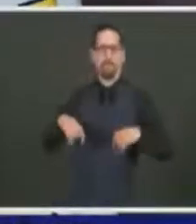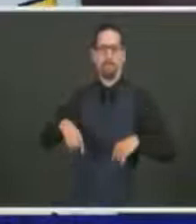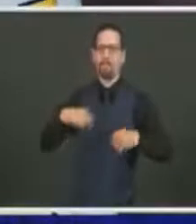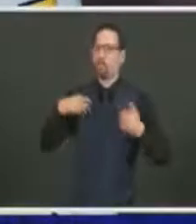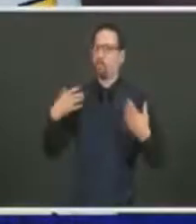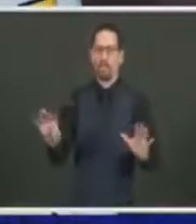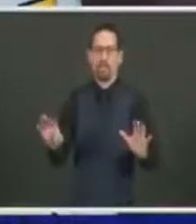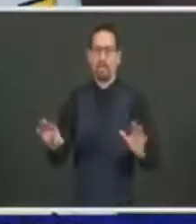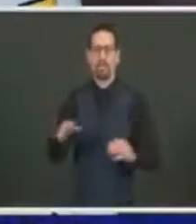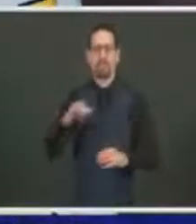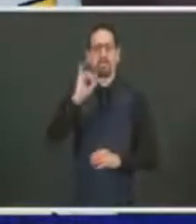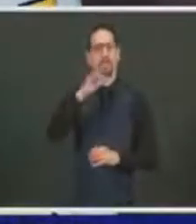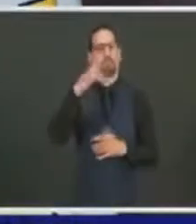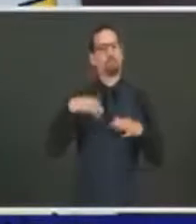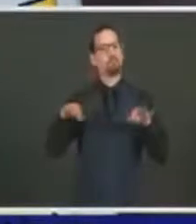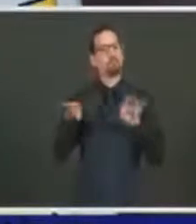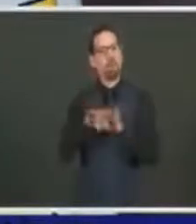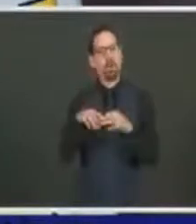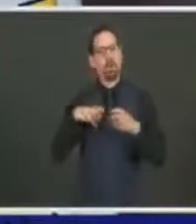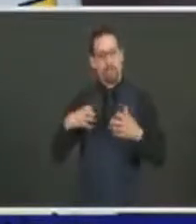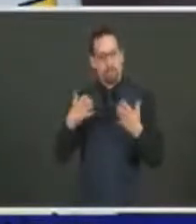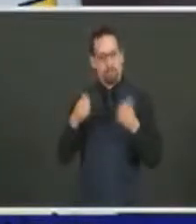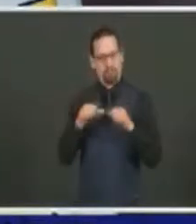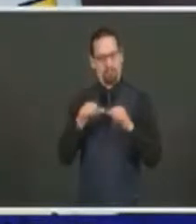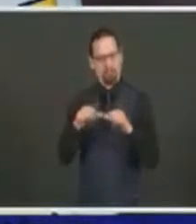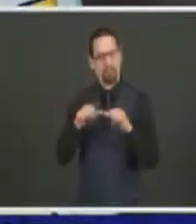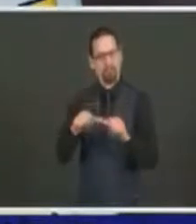advance, and we can advance